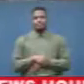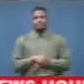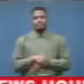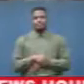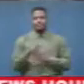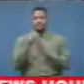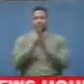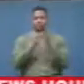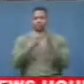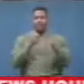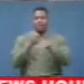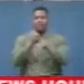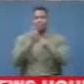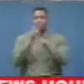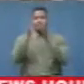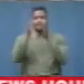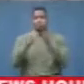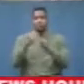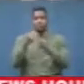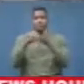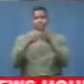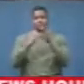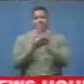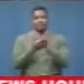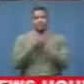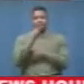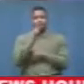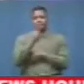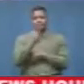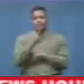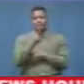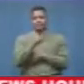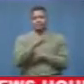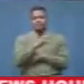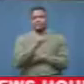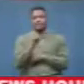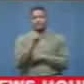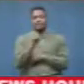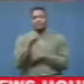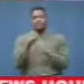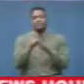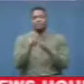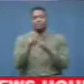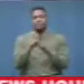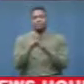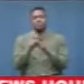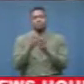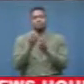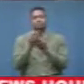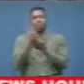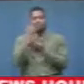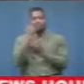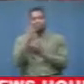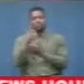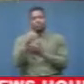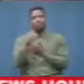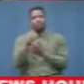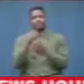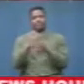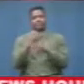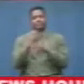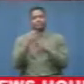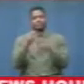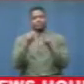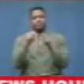Lawyers for the accused persons, led by Mr. Victor Adawodu, withdrew the application for bail variation after his